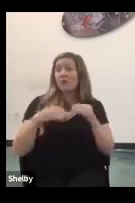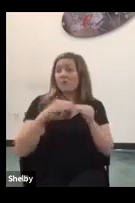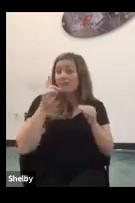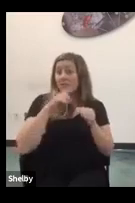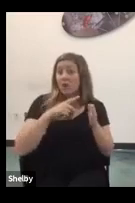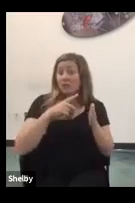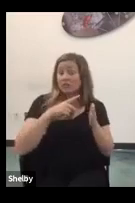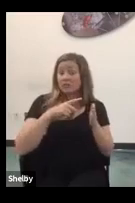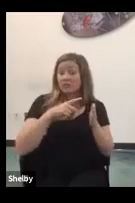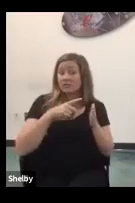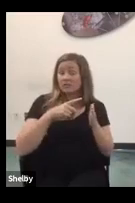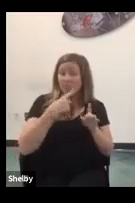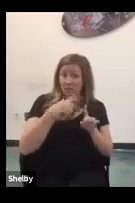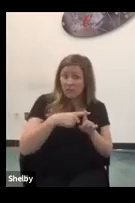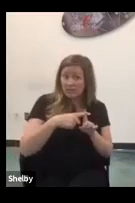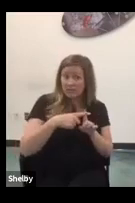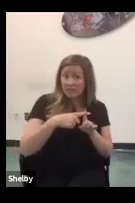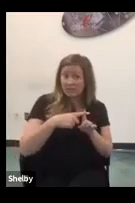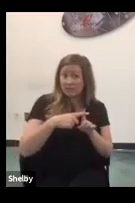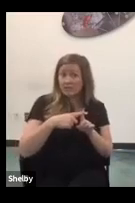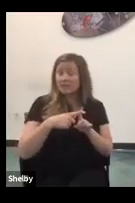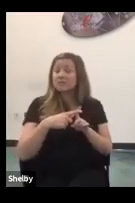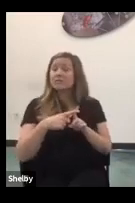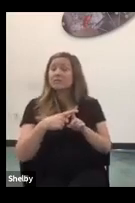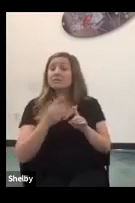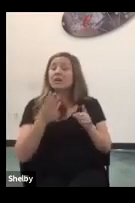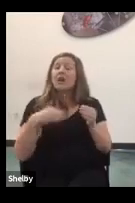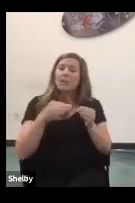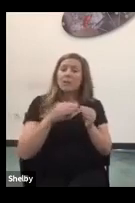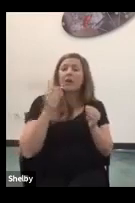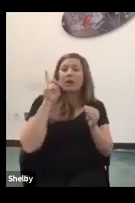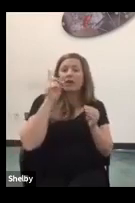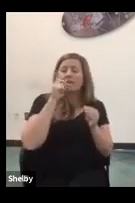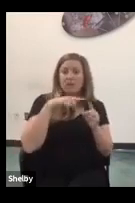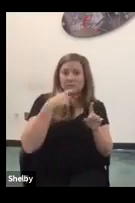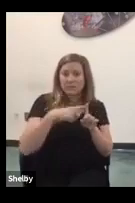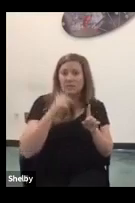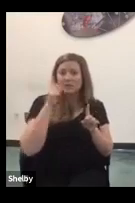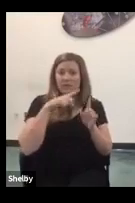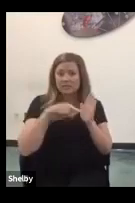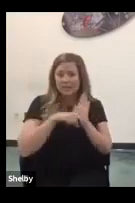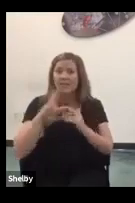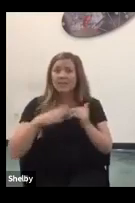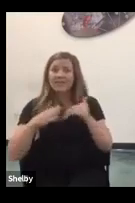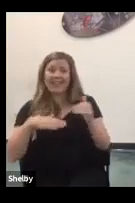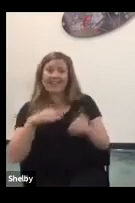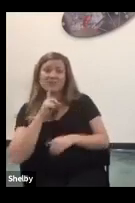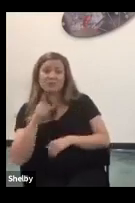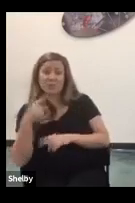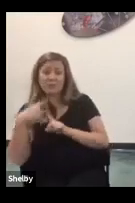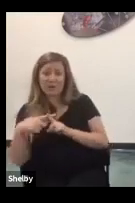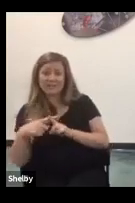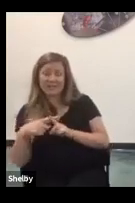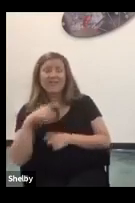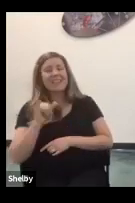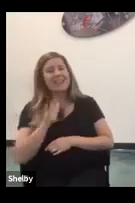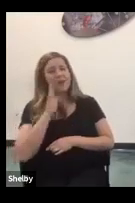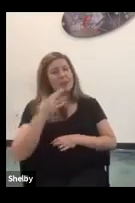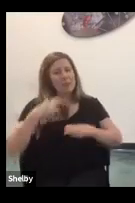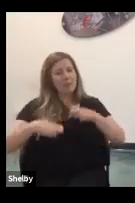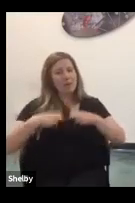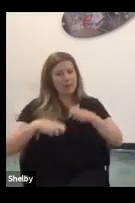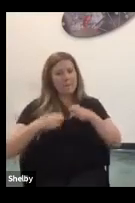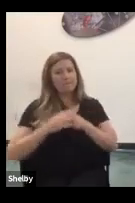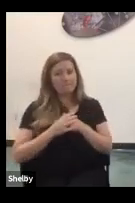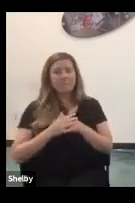more false positive and false negatives than true positives, which would be a problem. And so, but I just think it's important for our community to